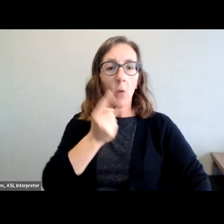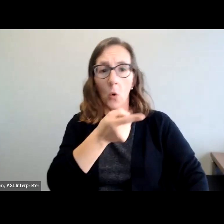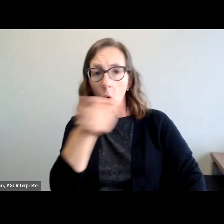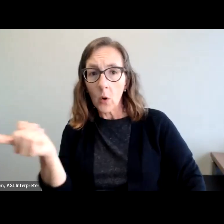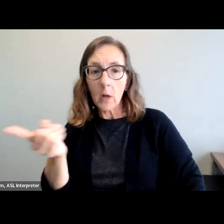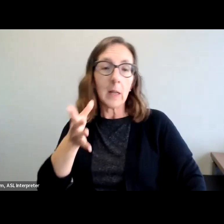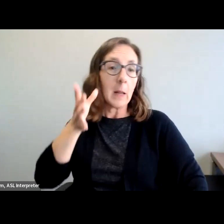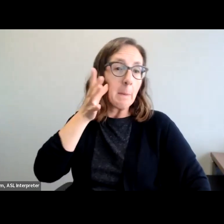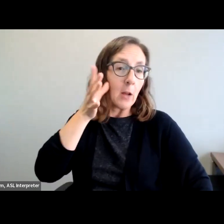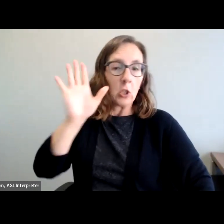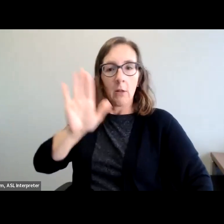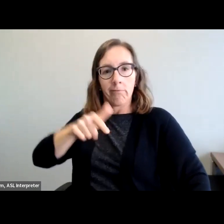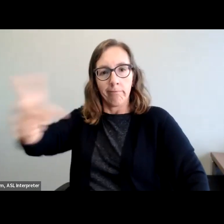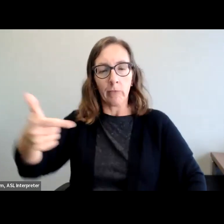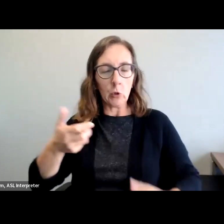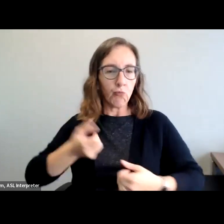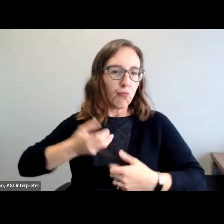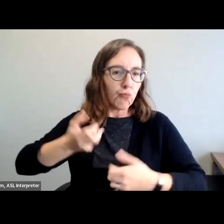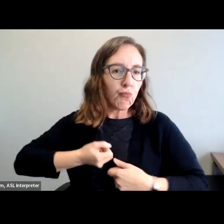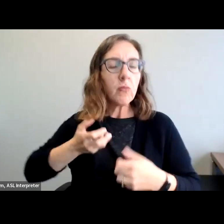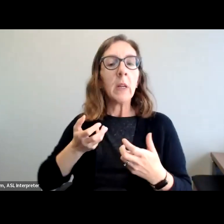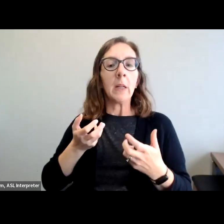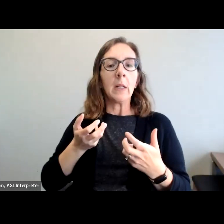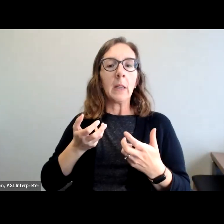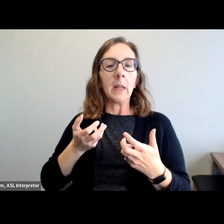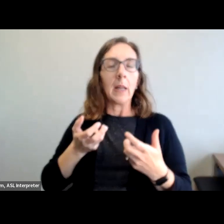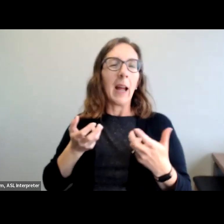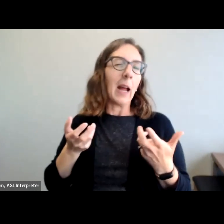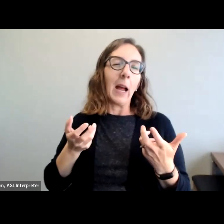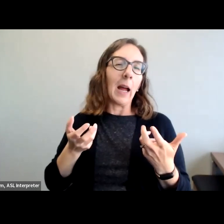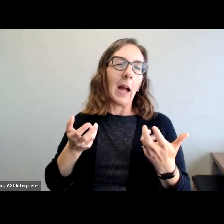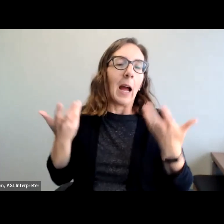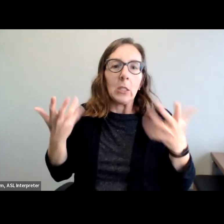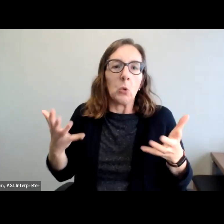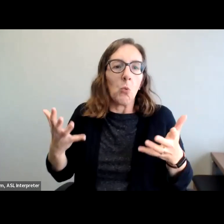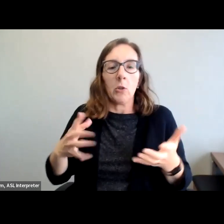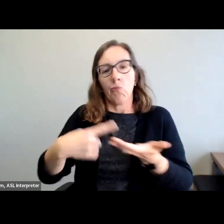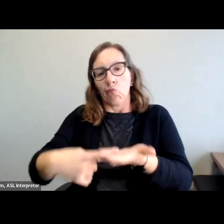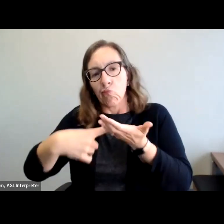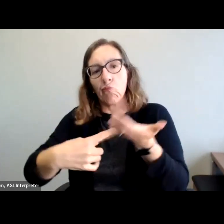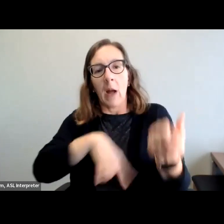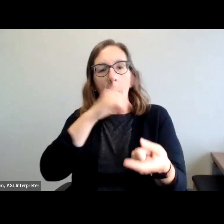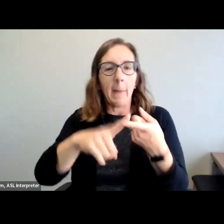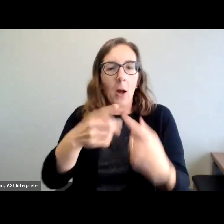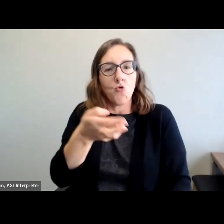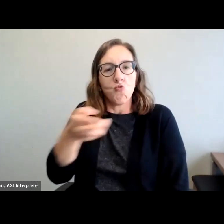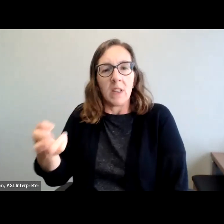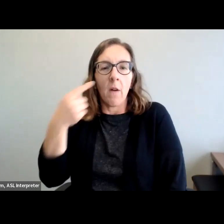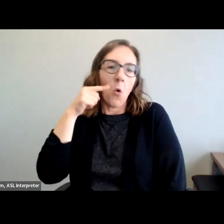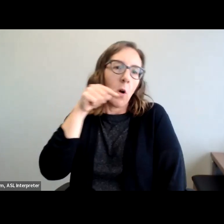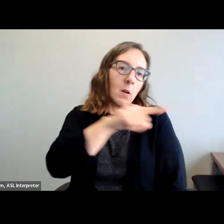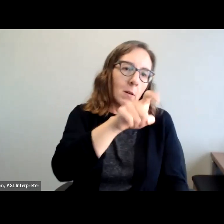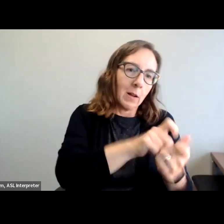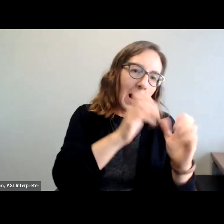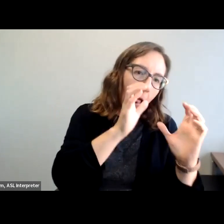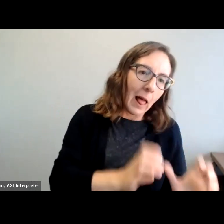parents today, and to not necessarily go down the rabbit hole of what resources for this client or that client. I really wanted to really